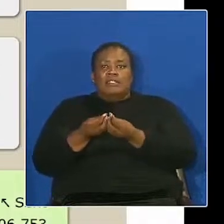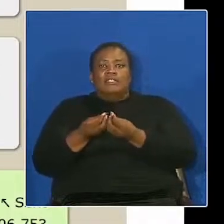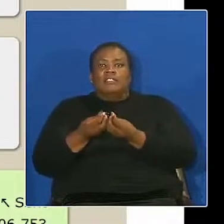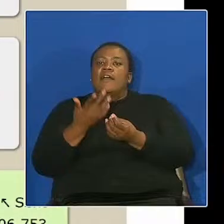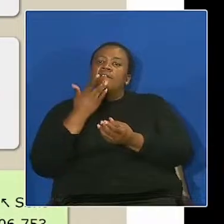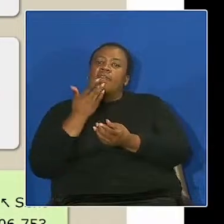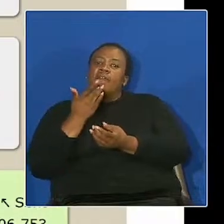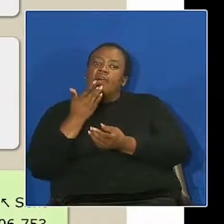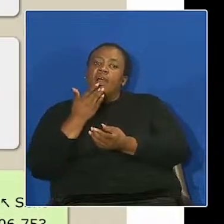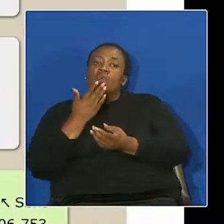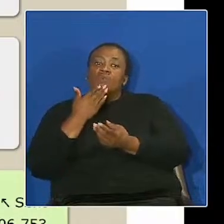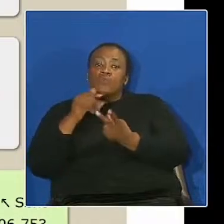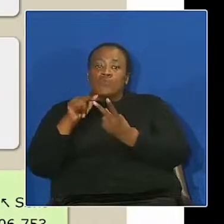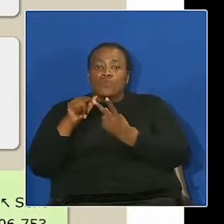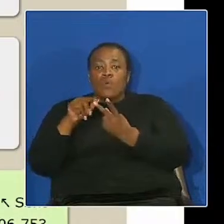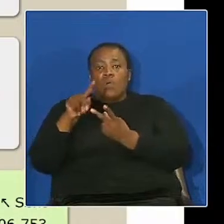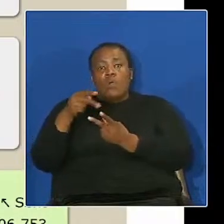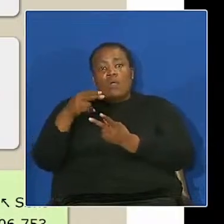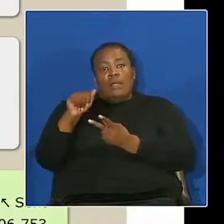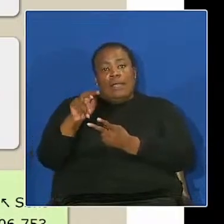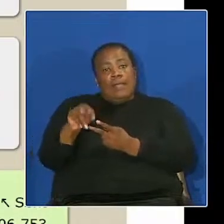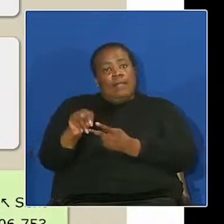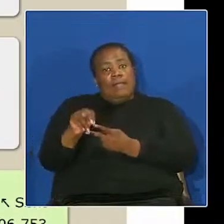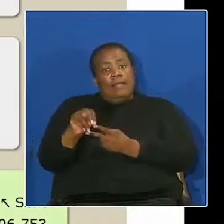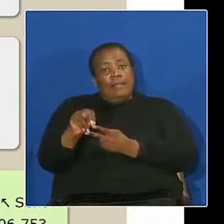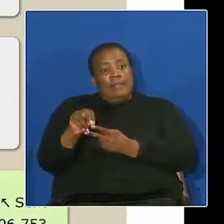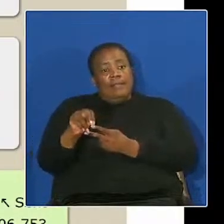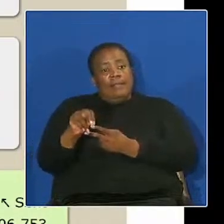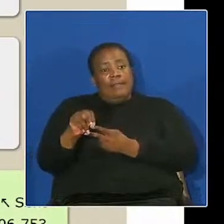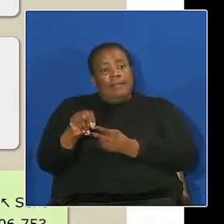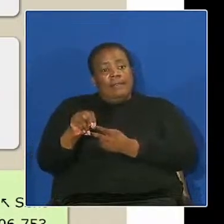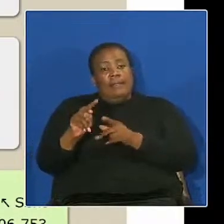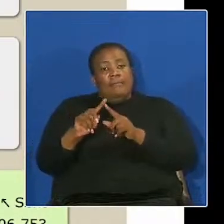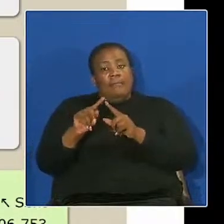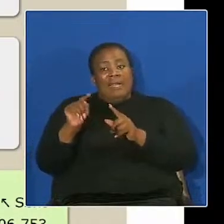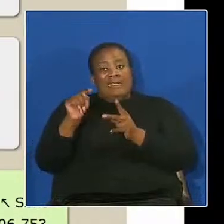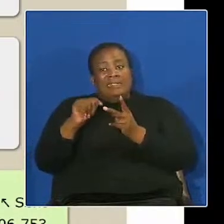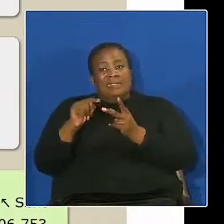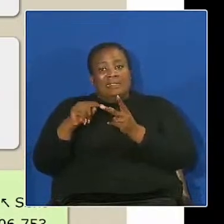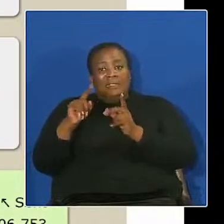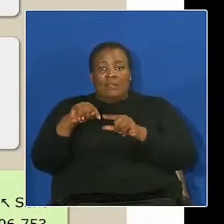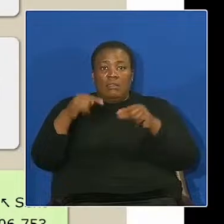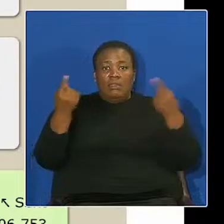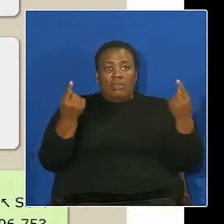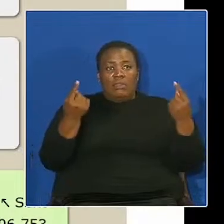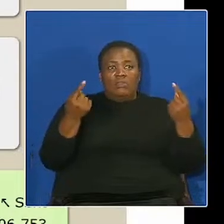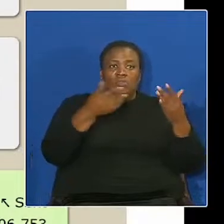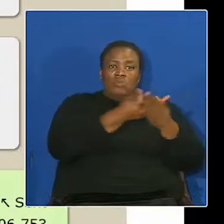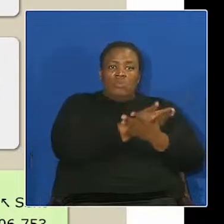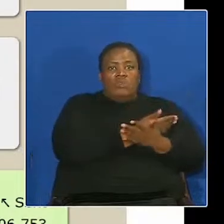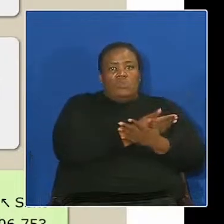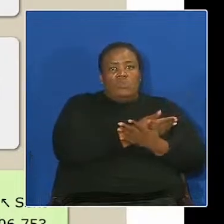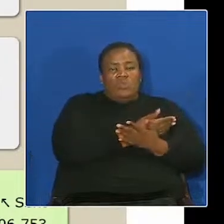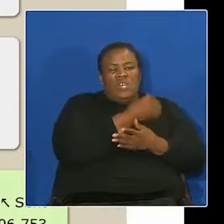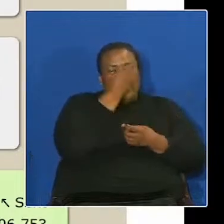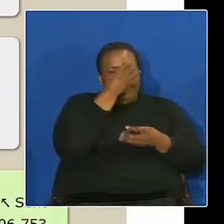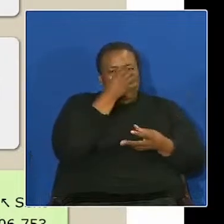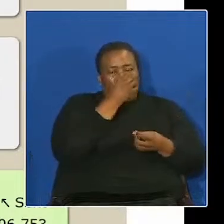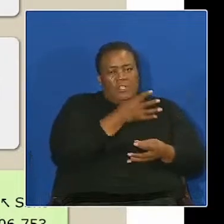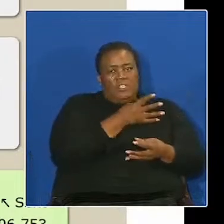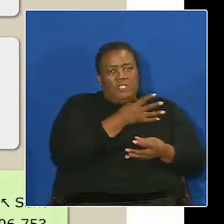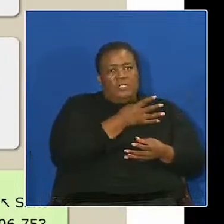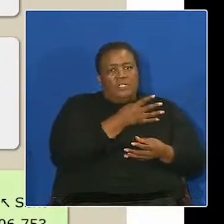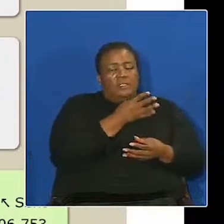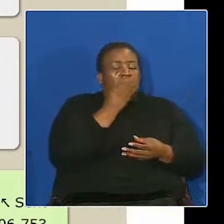of Khan, which will be contrary to the misinformation, long misinformation that